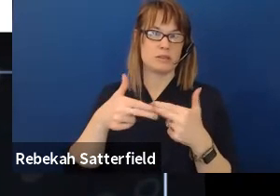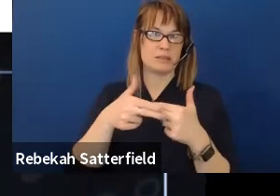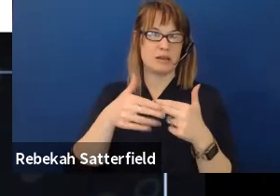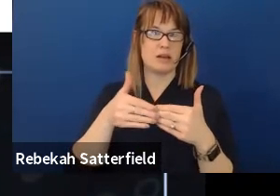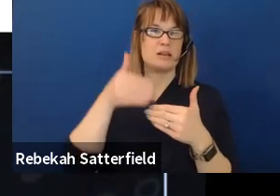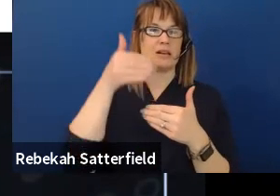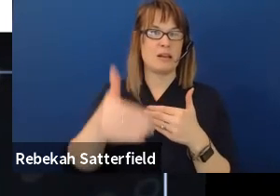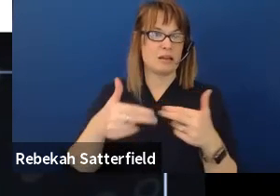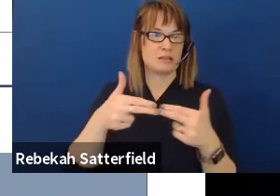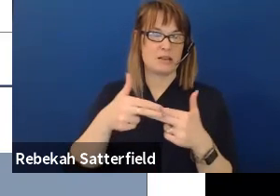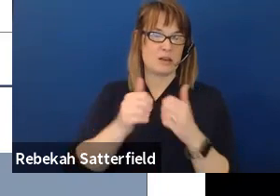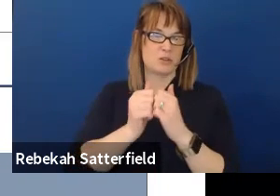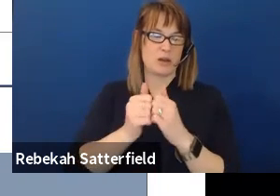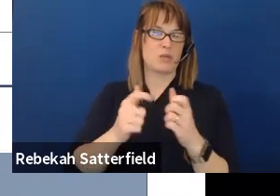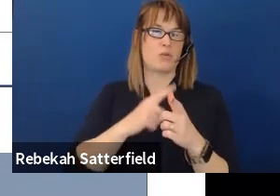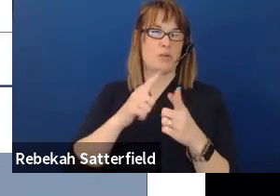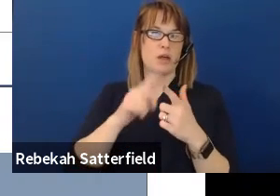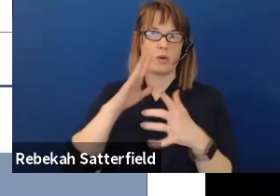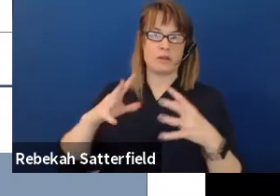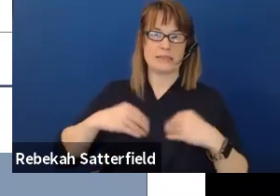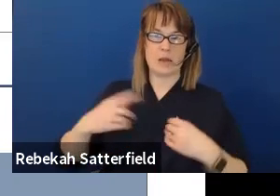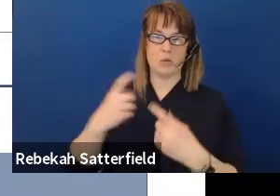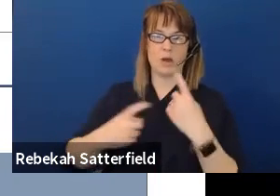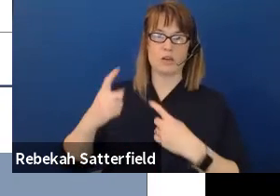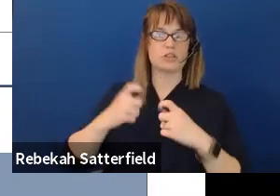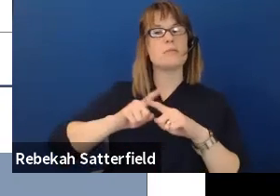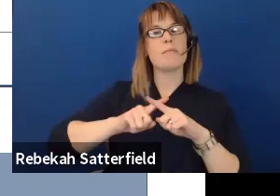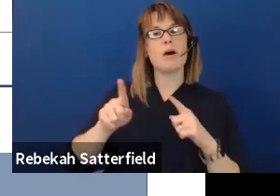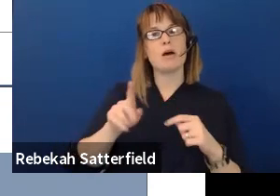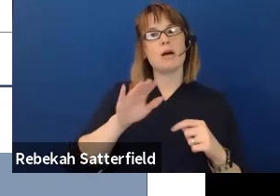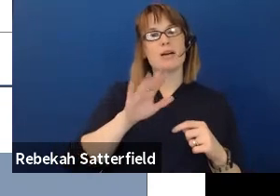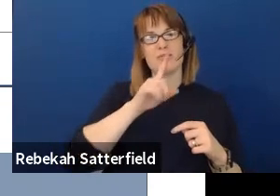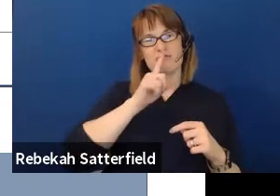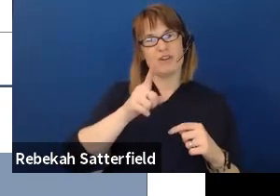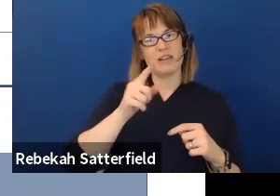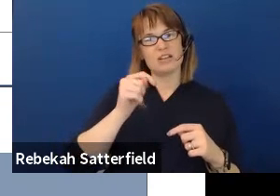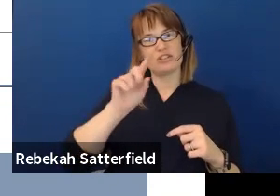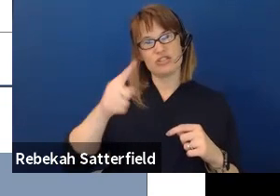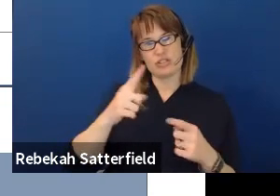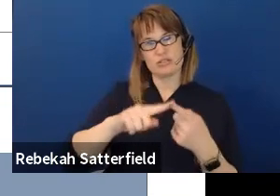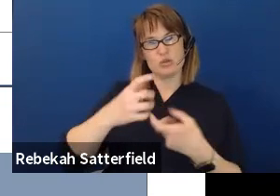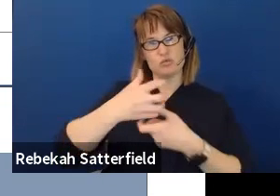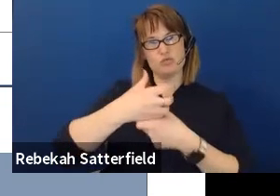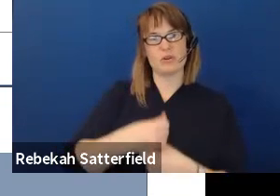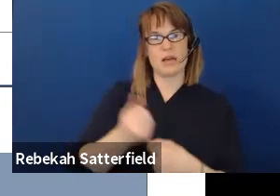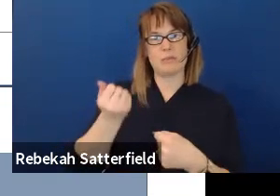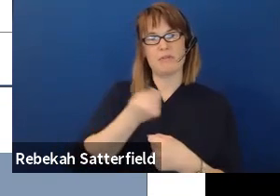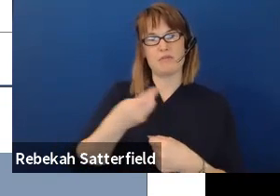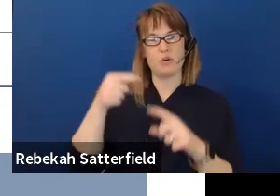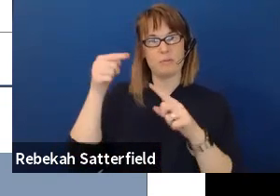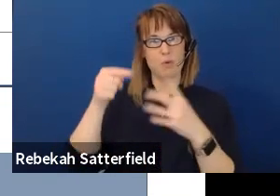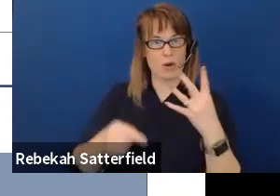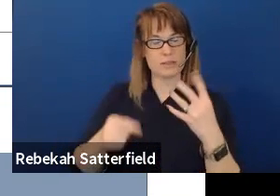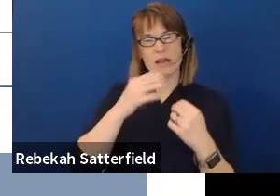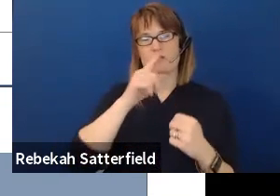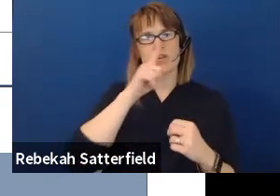next slide, and then we'll take questions. But really just want to recap a couple key thoughts, and there's